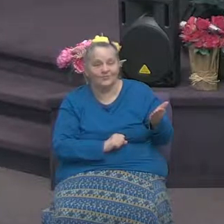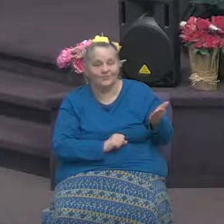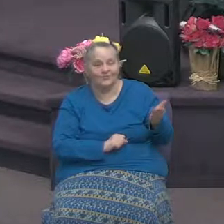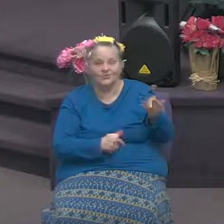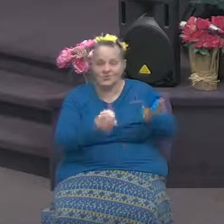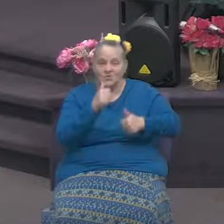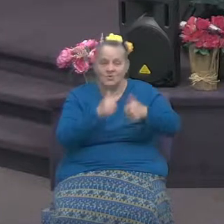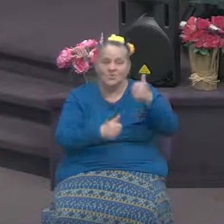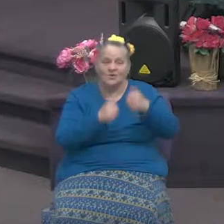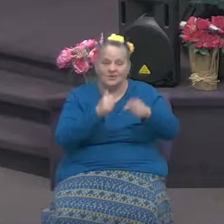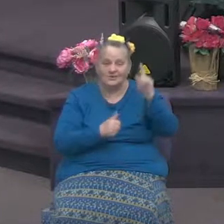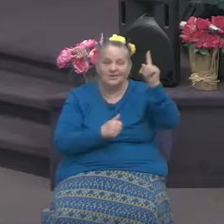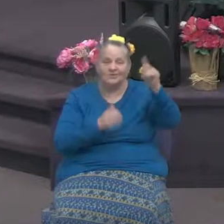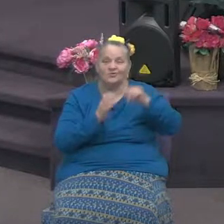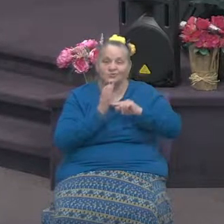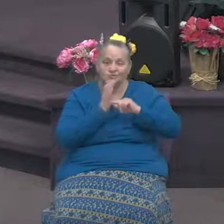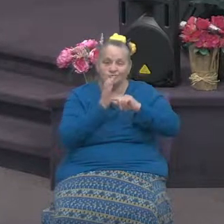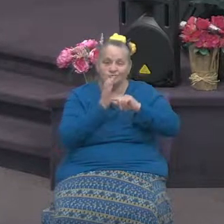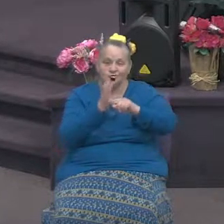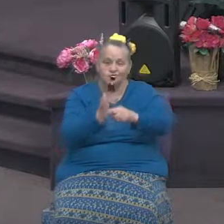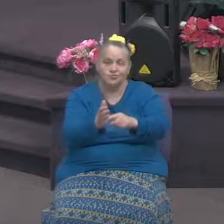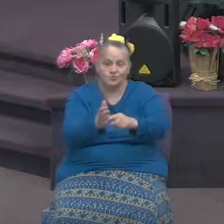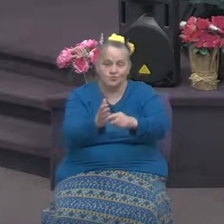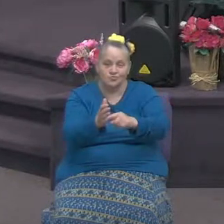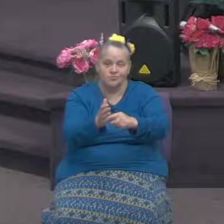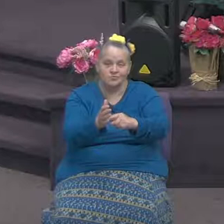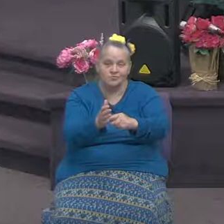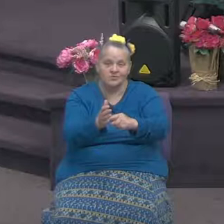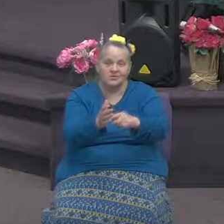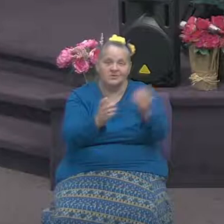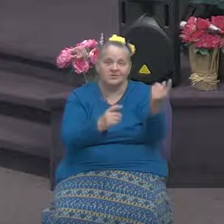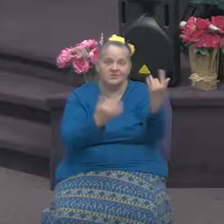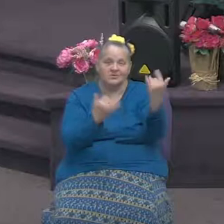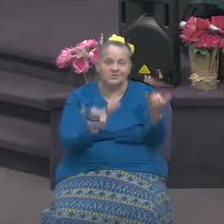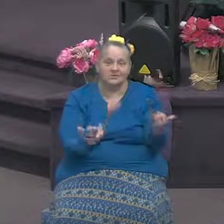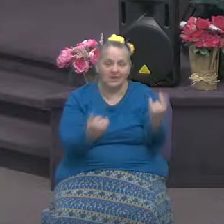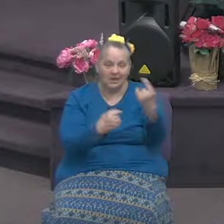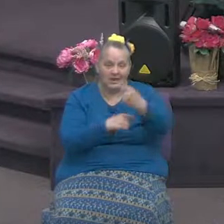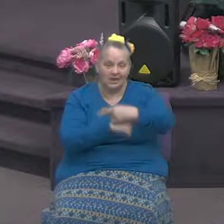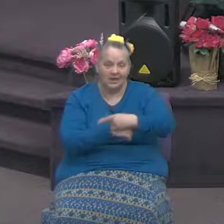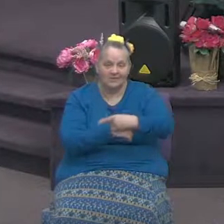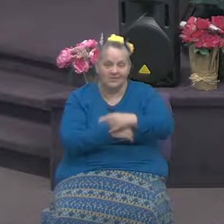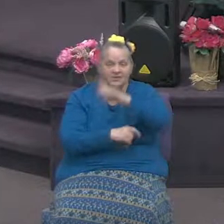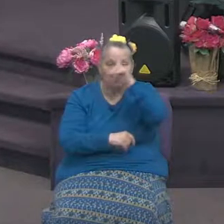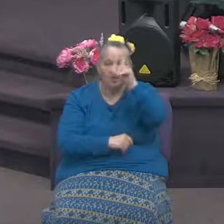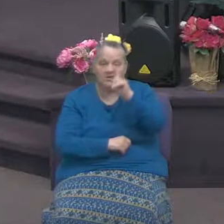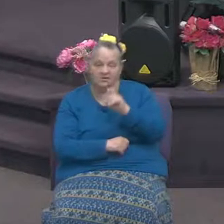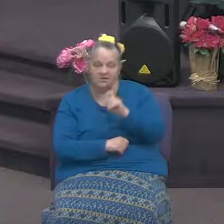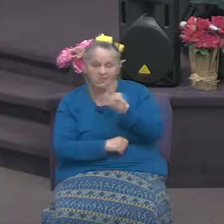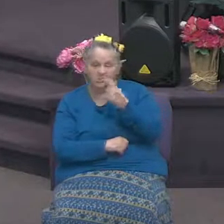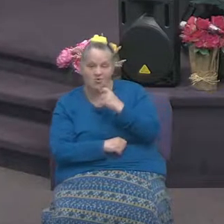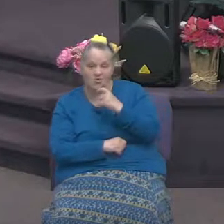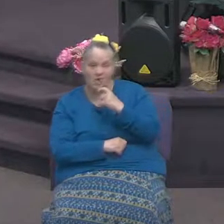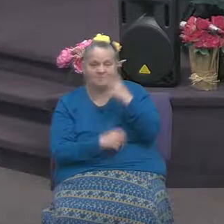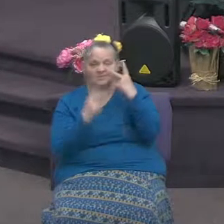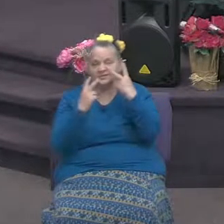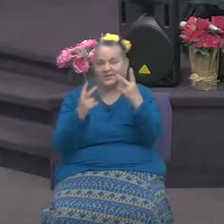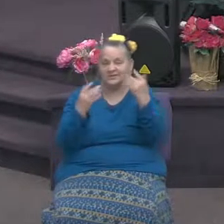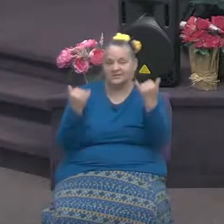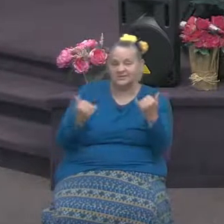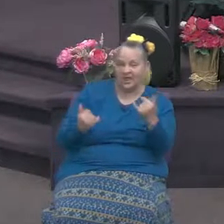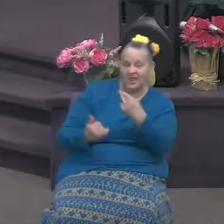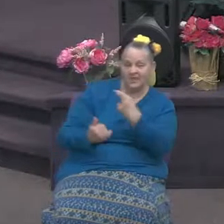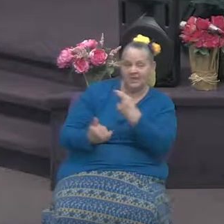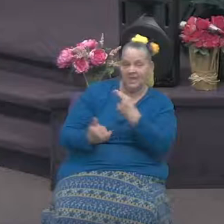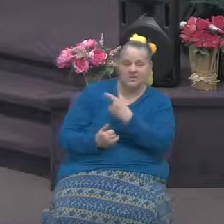which he will show to you today. For the Egyptians whom you have seen